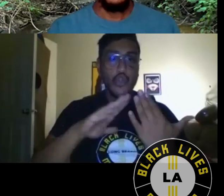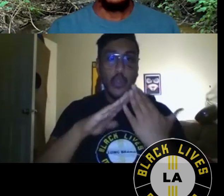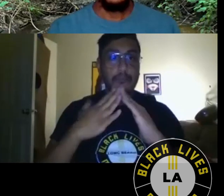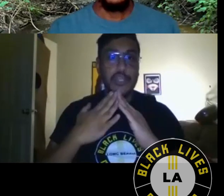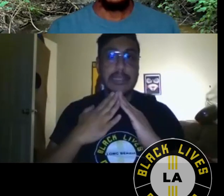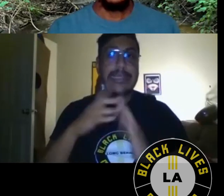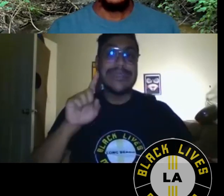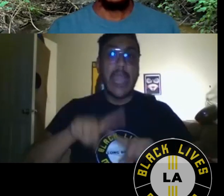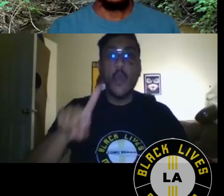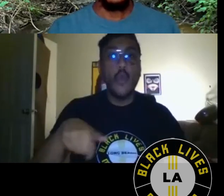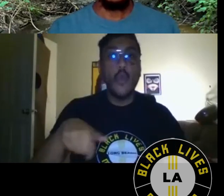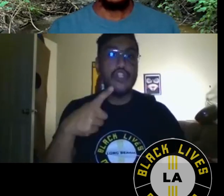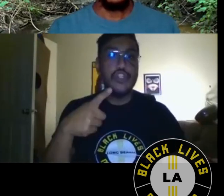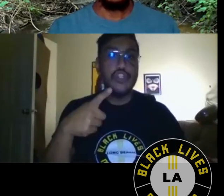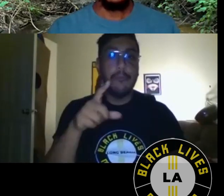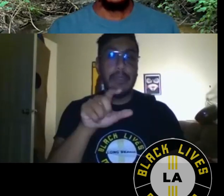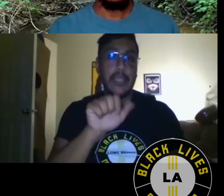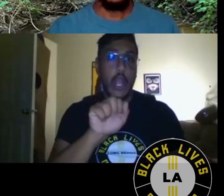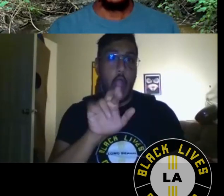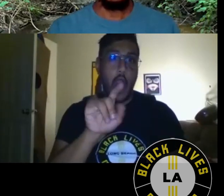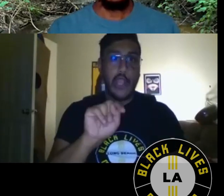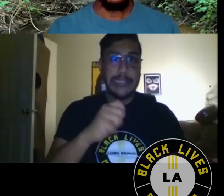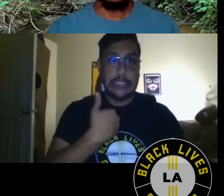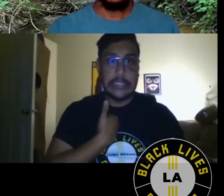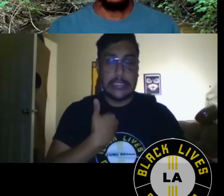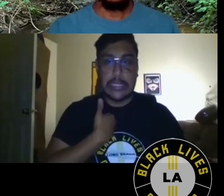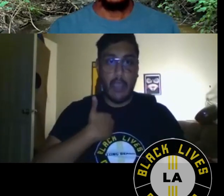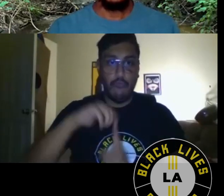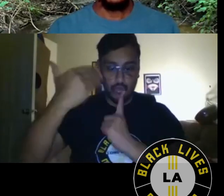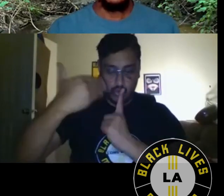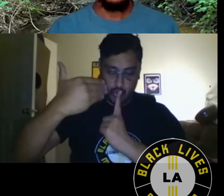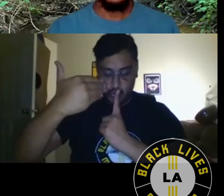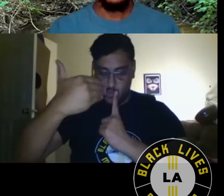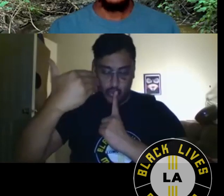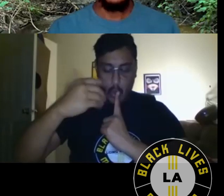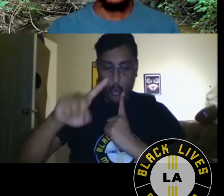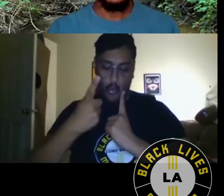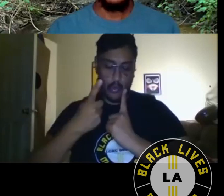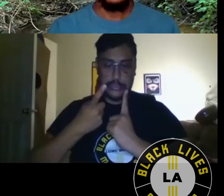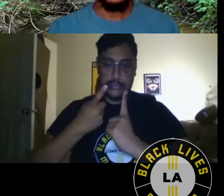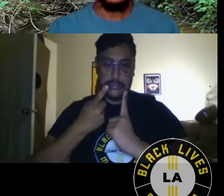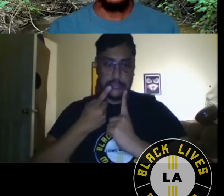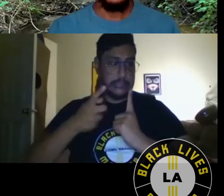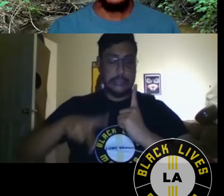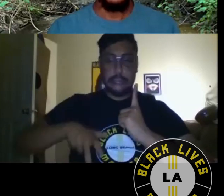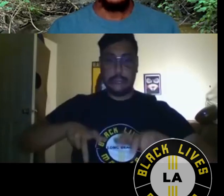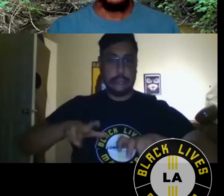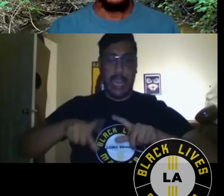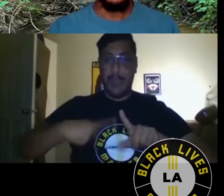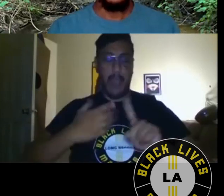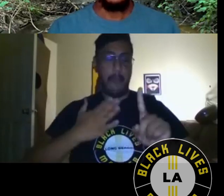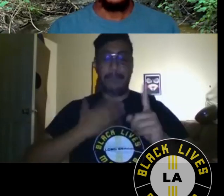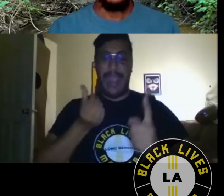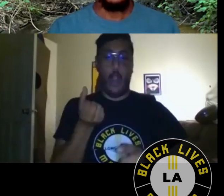be artists being self-centered and only caring about our own achievements. We